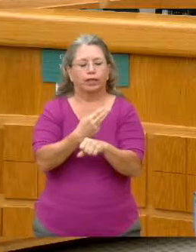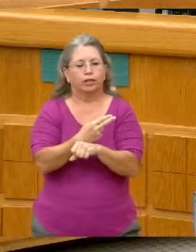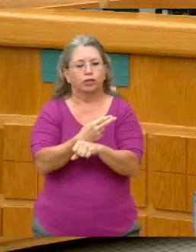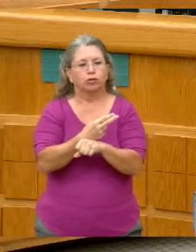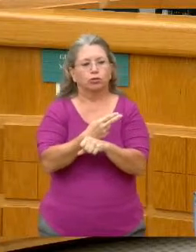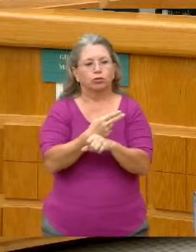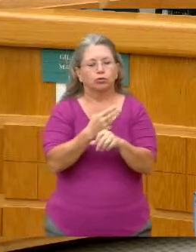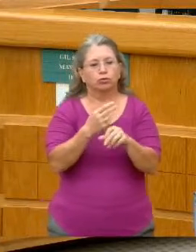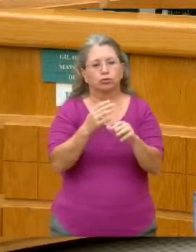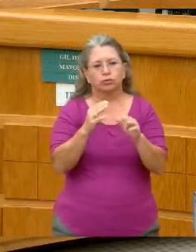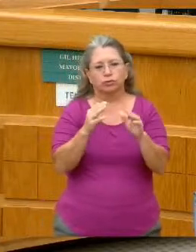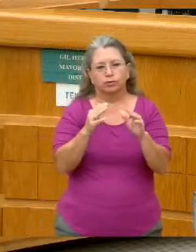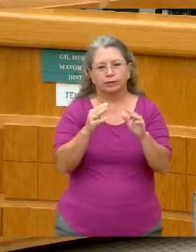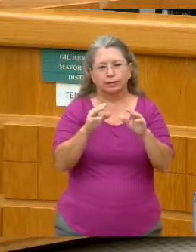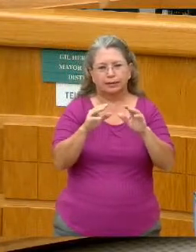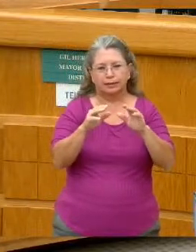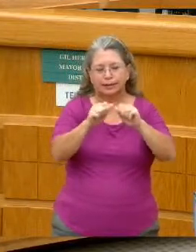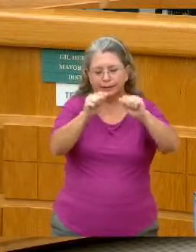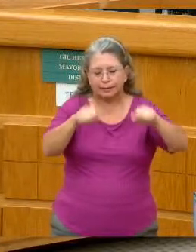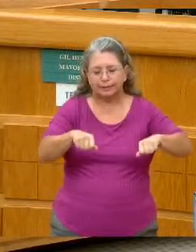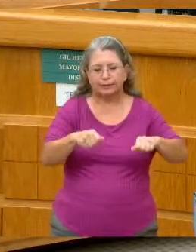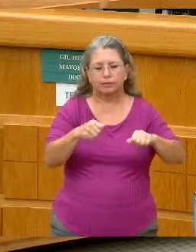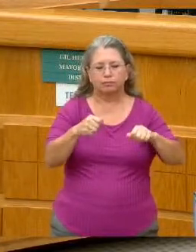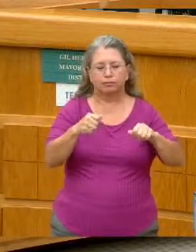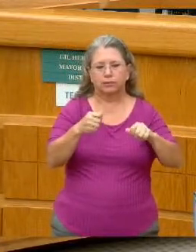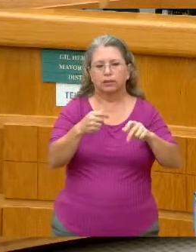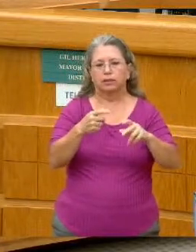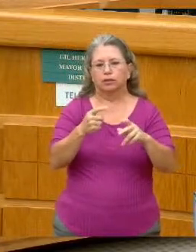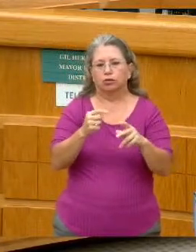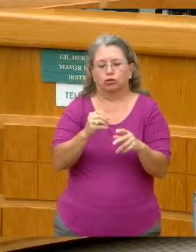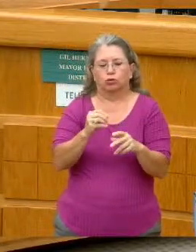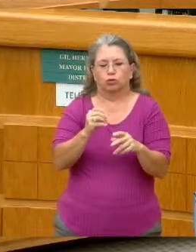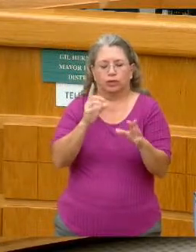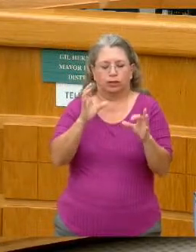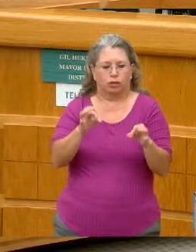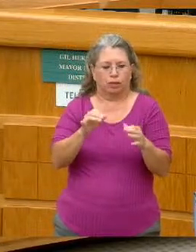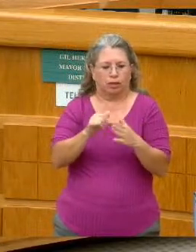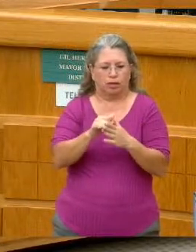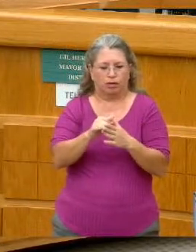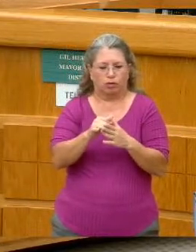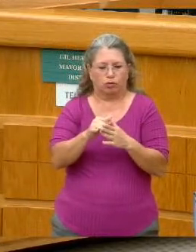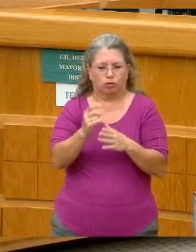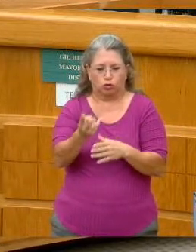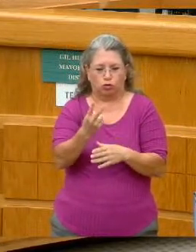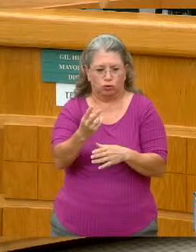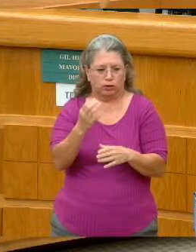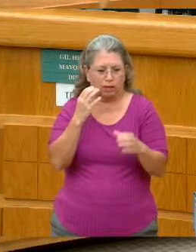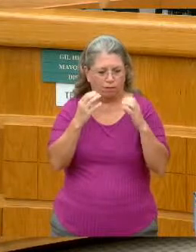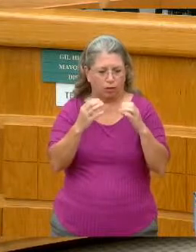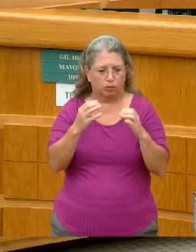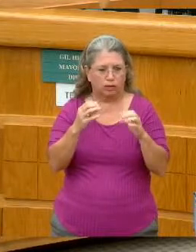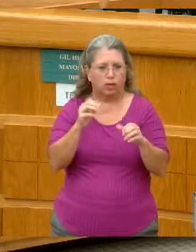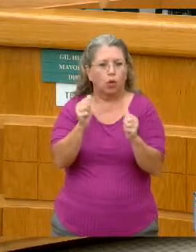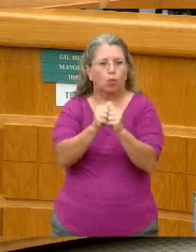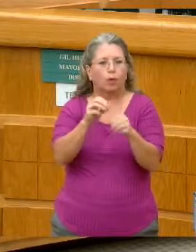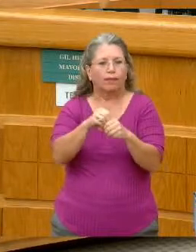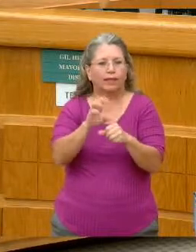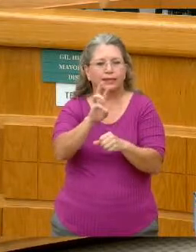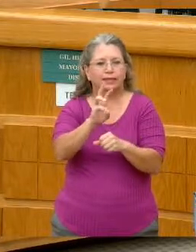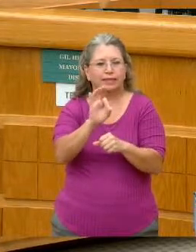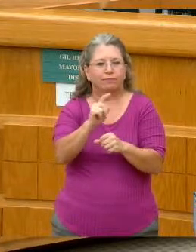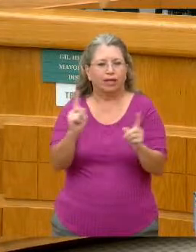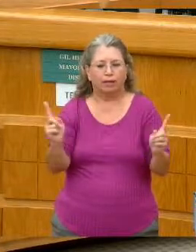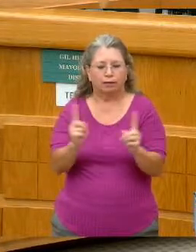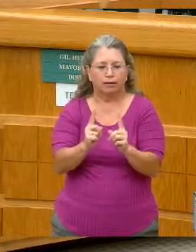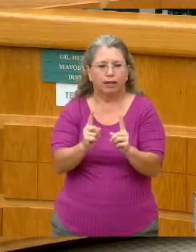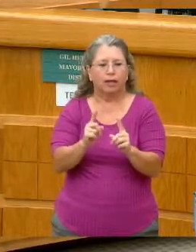could potentially be transmitted, 6 feet or less. And what the cell phone doesn't know, and cell phones are really smart, right? But as